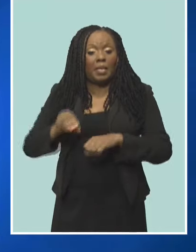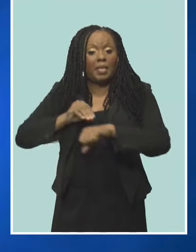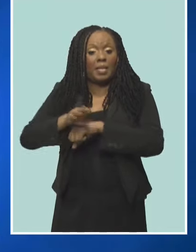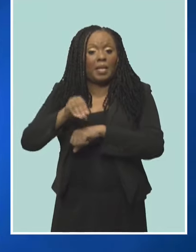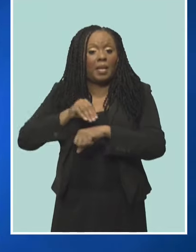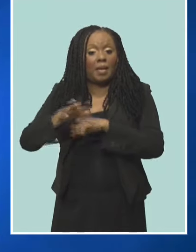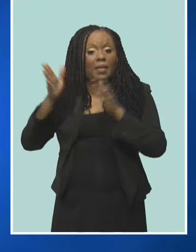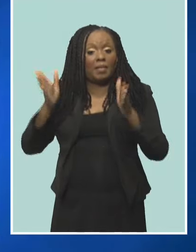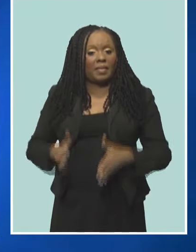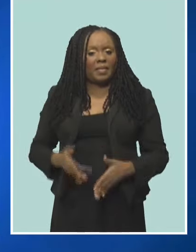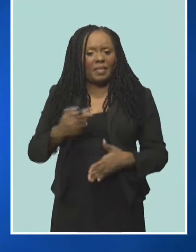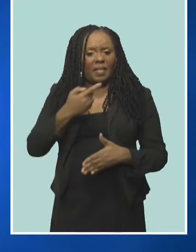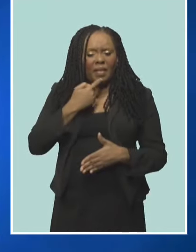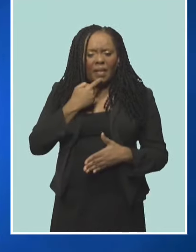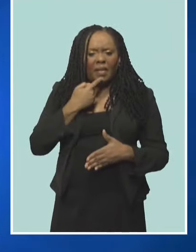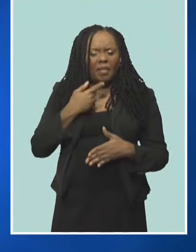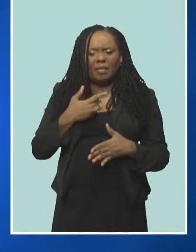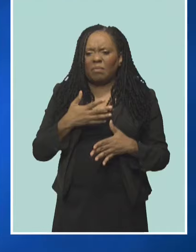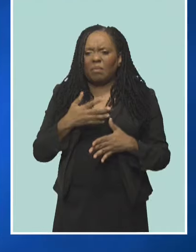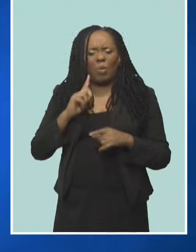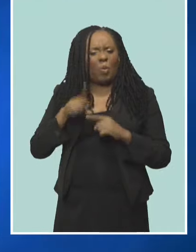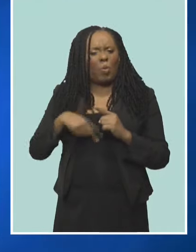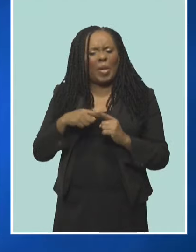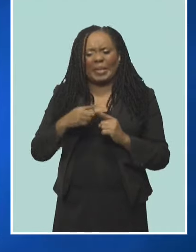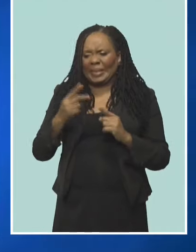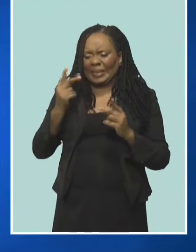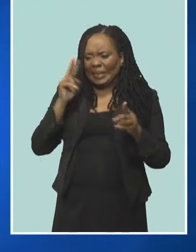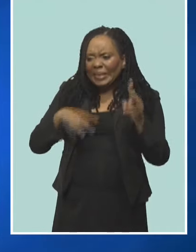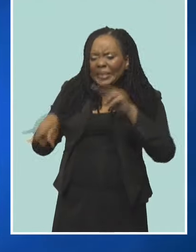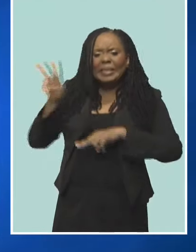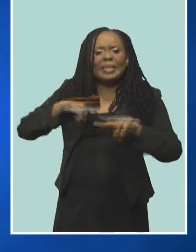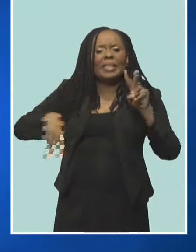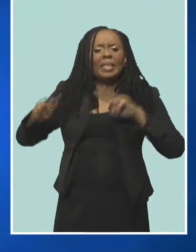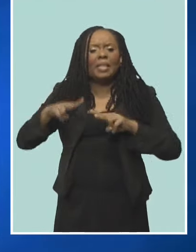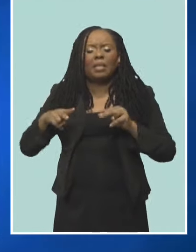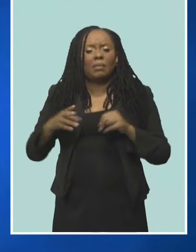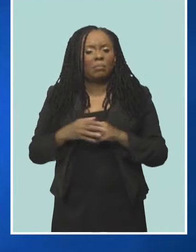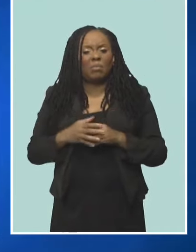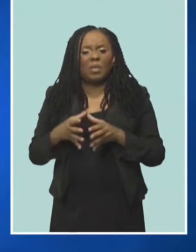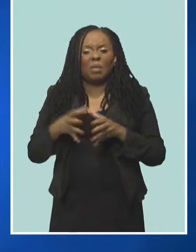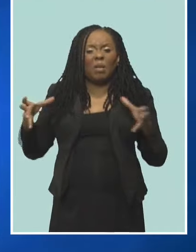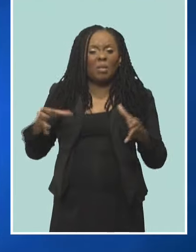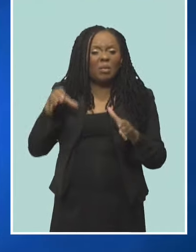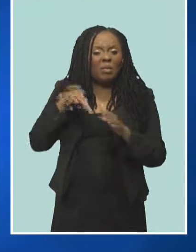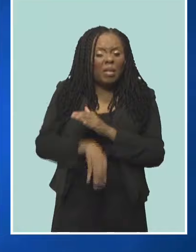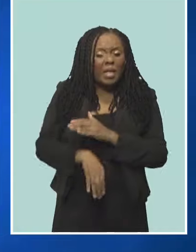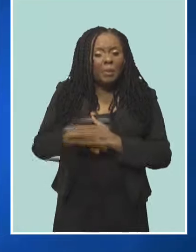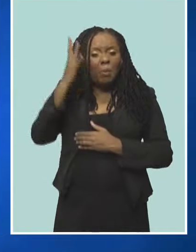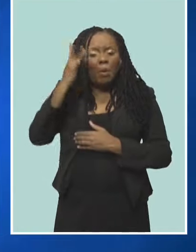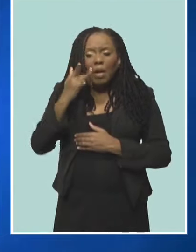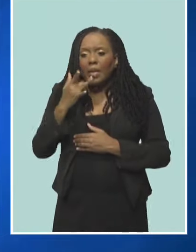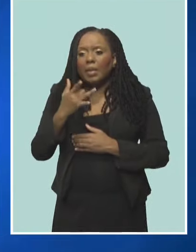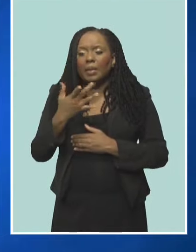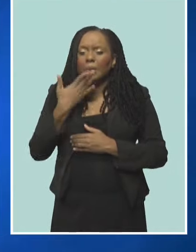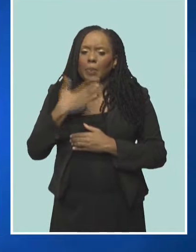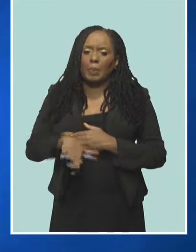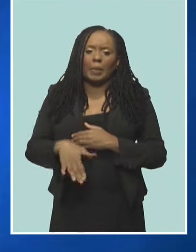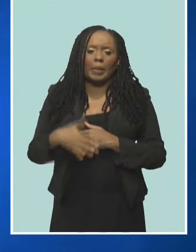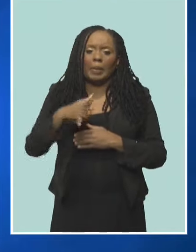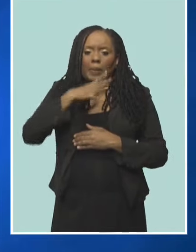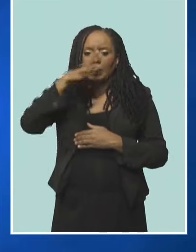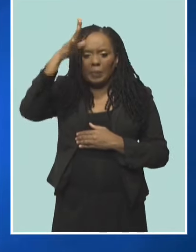Ambrose Carter said the stats are showing one of the main reasons for high crime is poor parenting. He says programs like these can